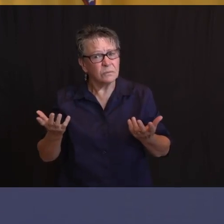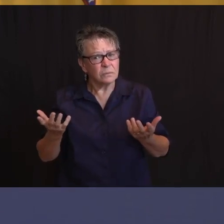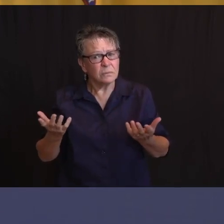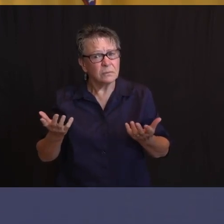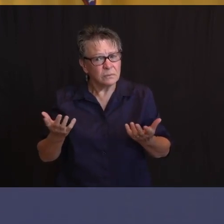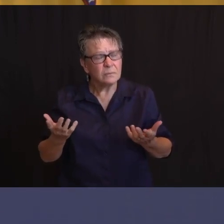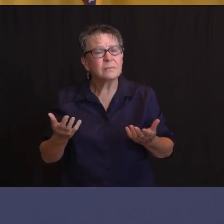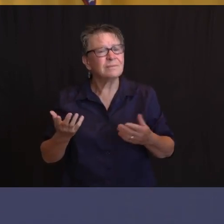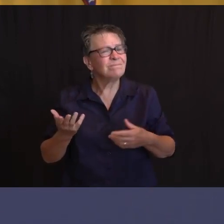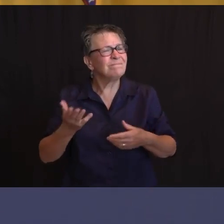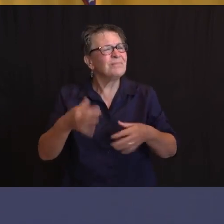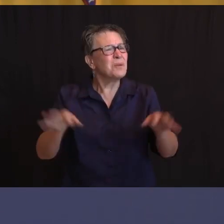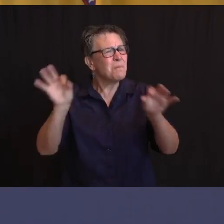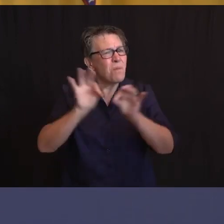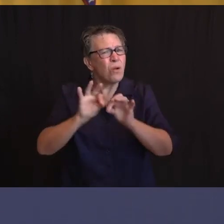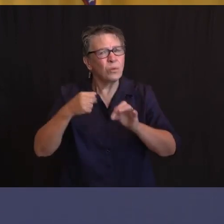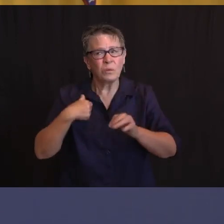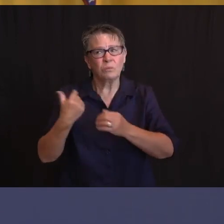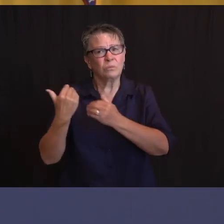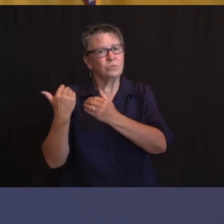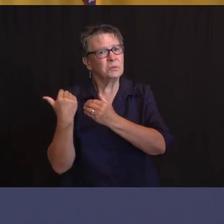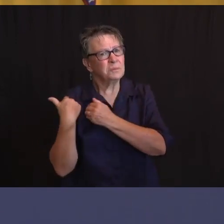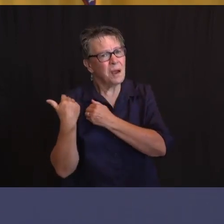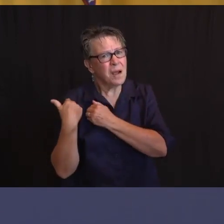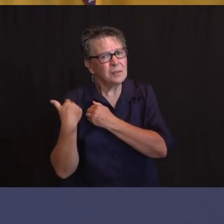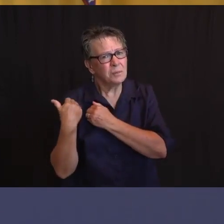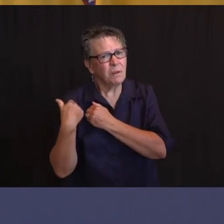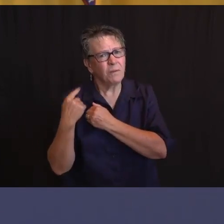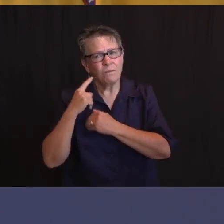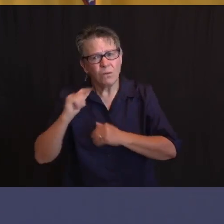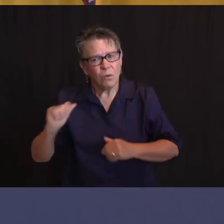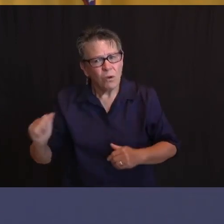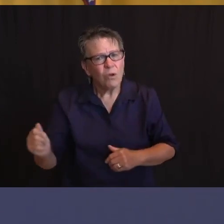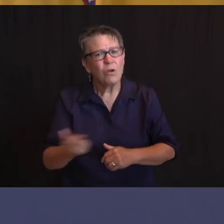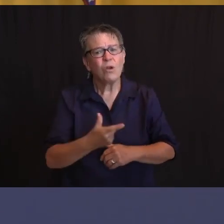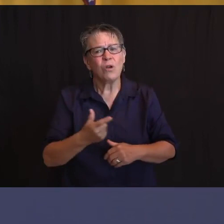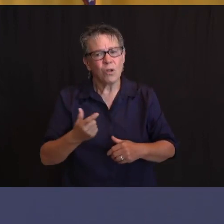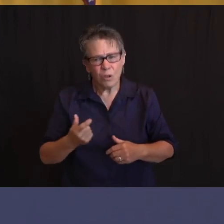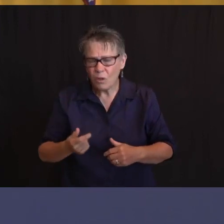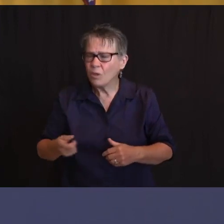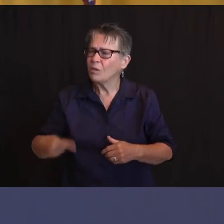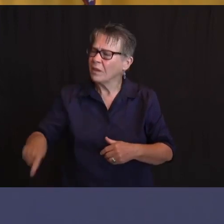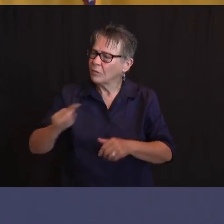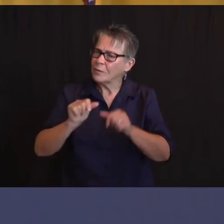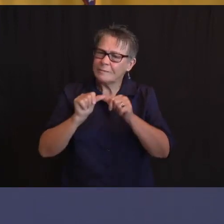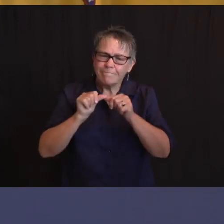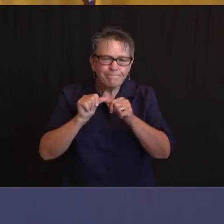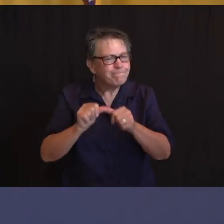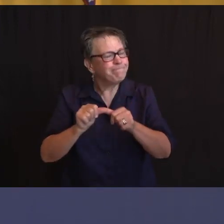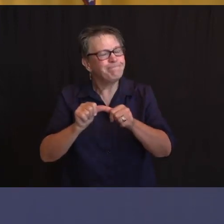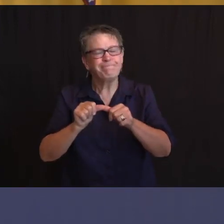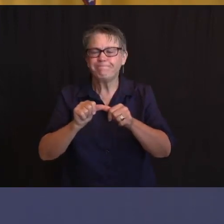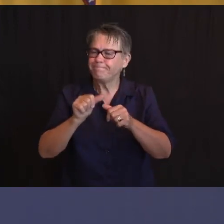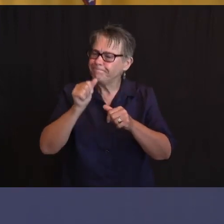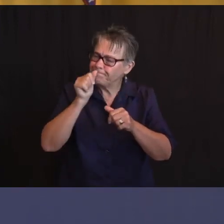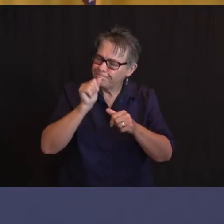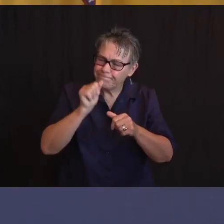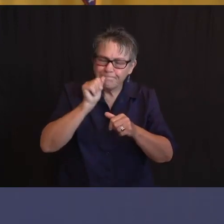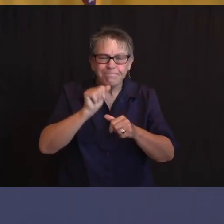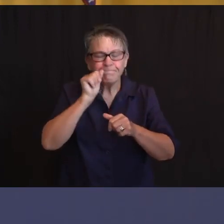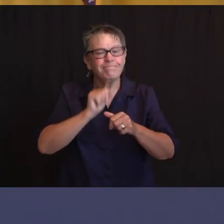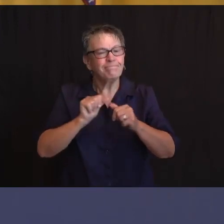folks, continue, as you have done overwhelmingly, continue to do the right thing, and we'll get through this a lot faster, a lot safer, with a lot